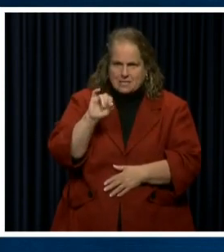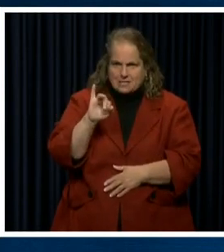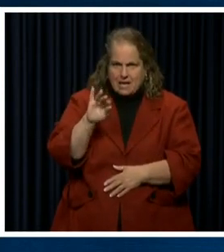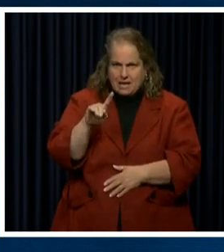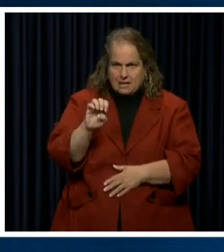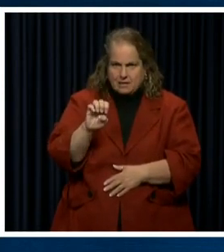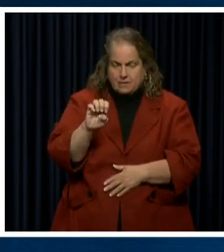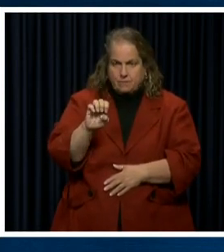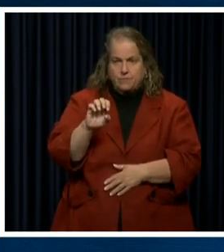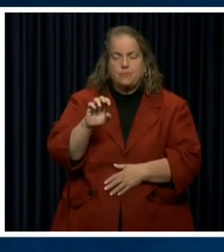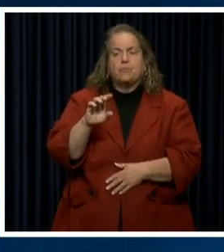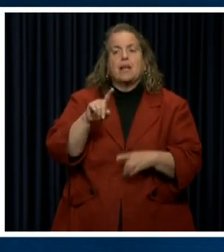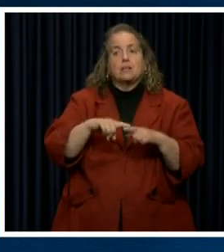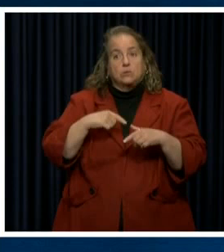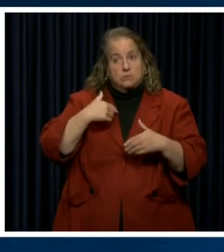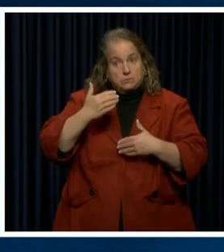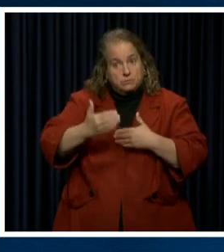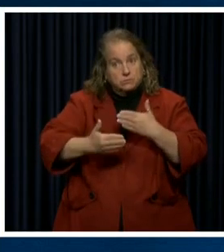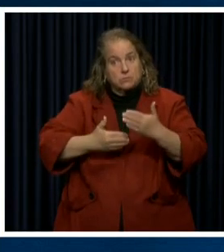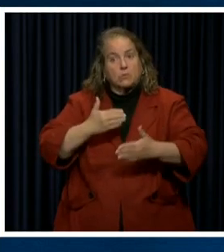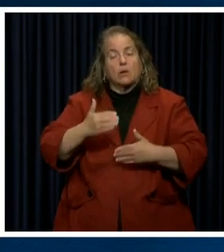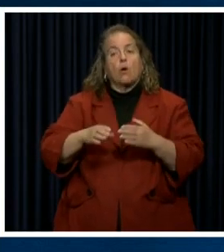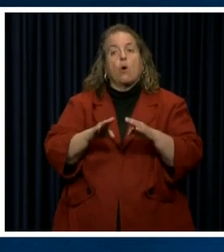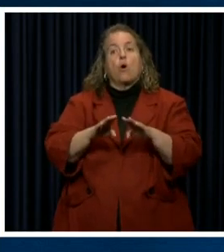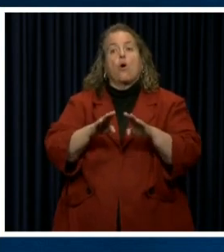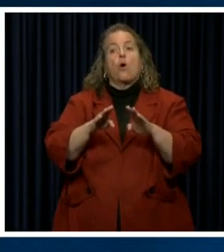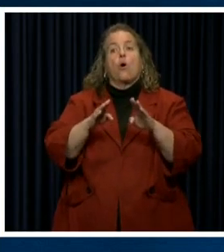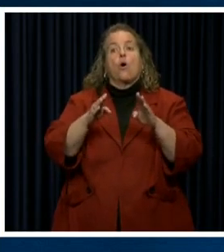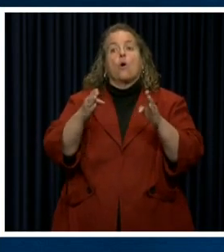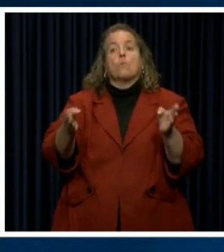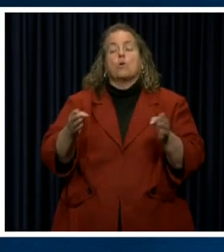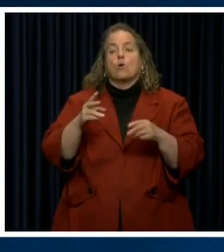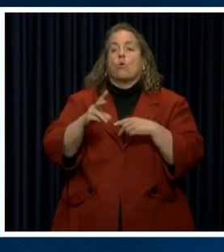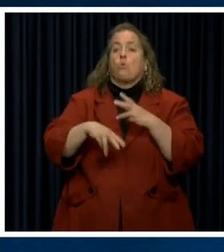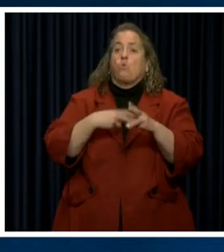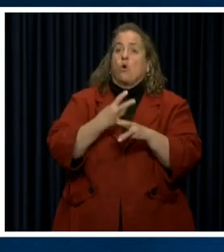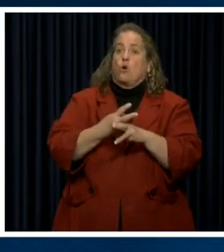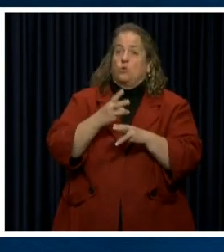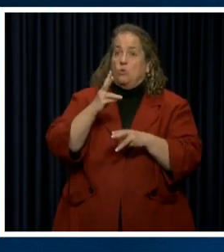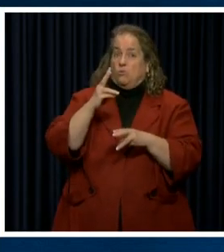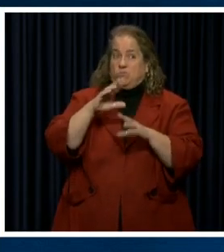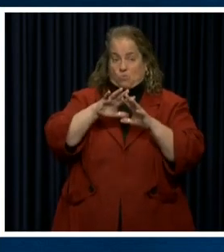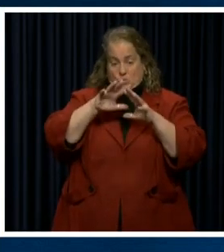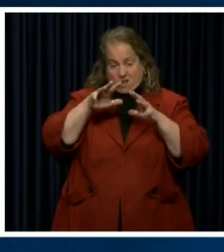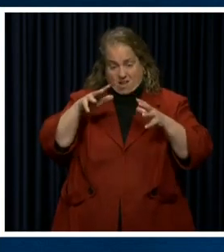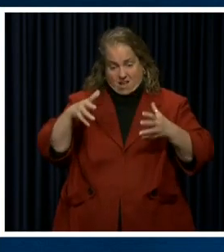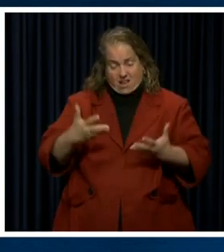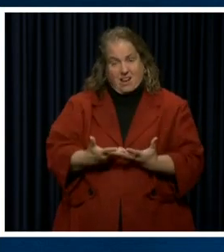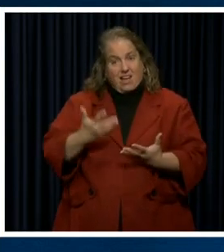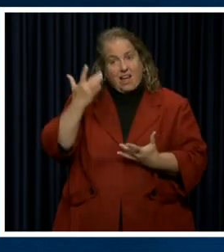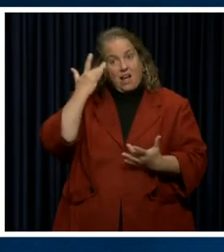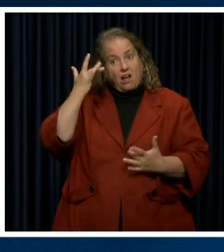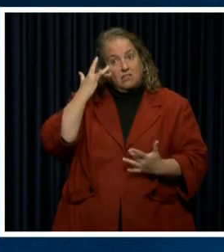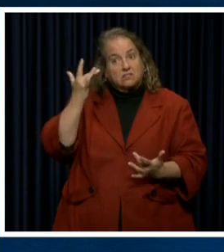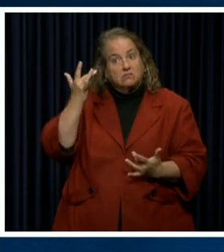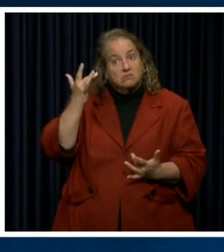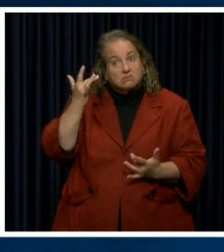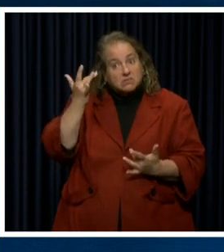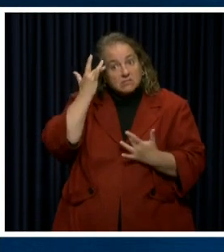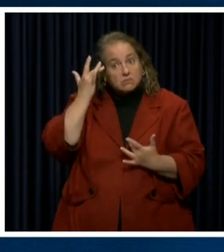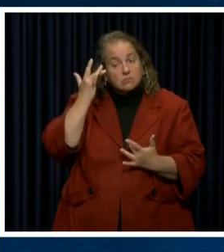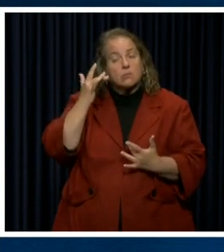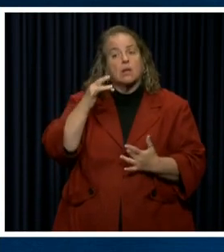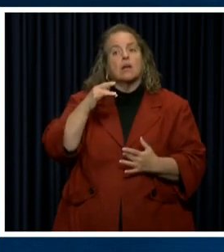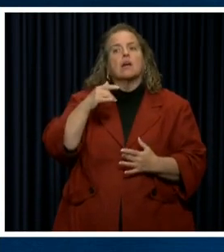is going to be, as we go forward, opening up in a time of a worldwide health pandemic. Just very, very important to make